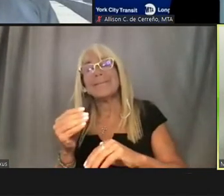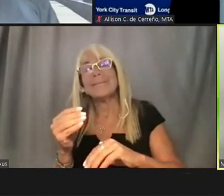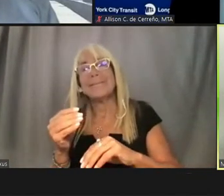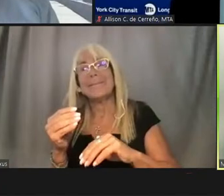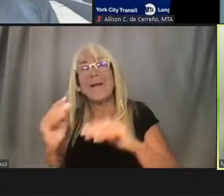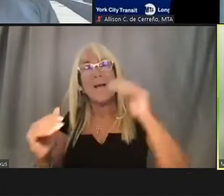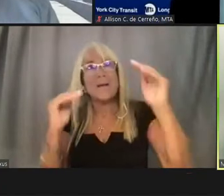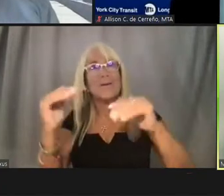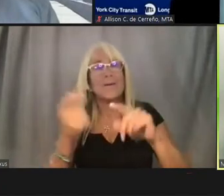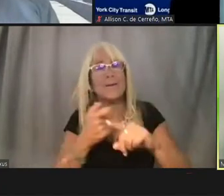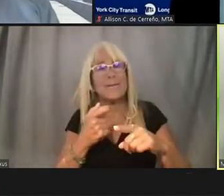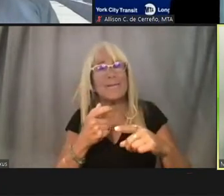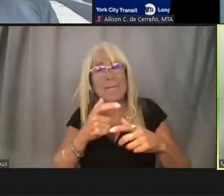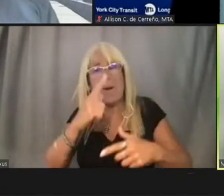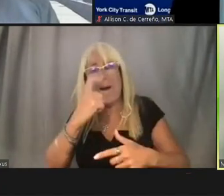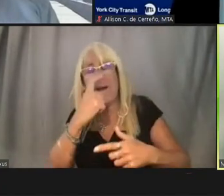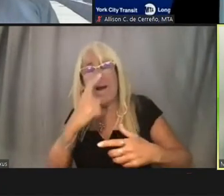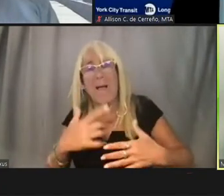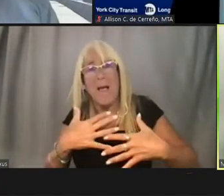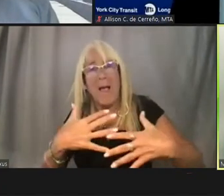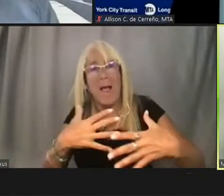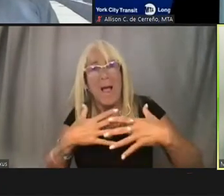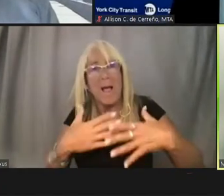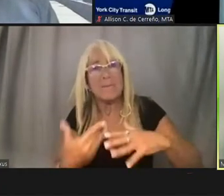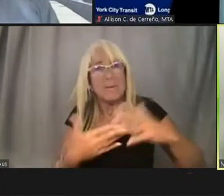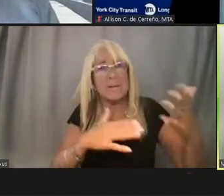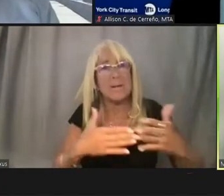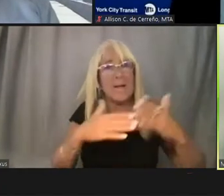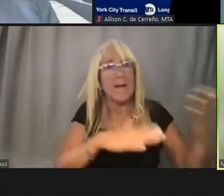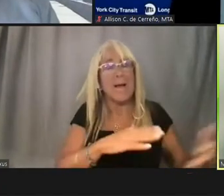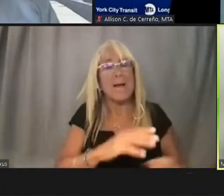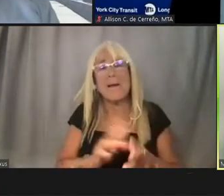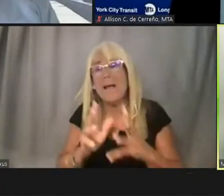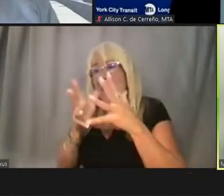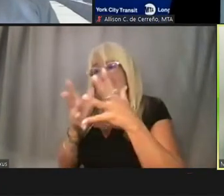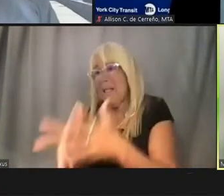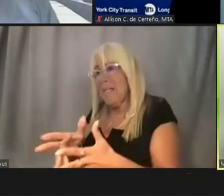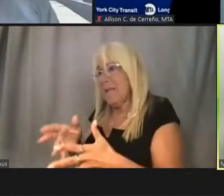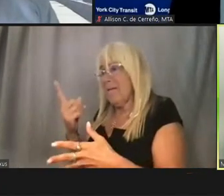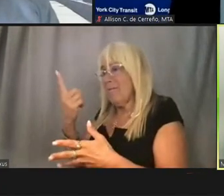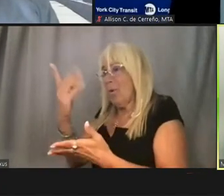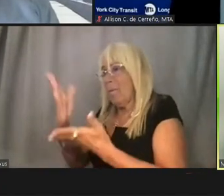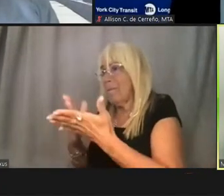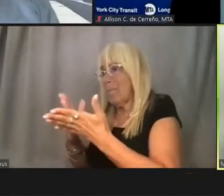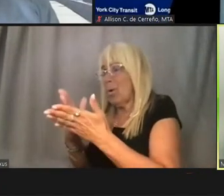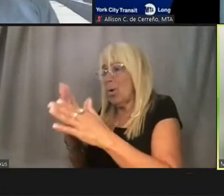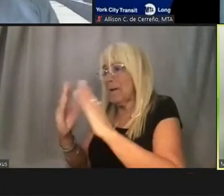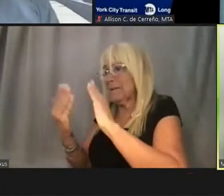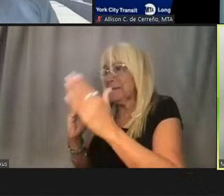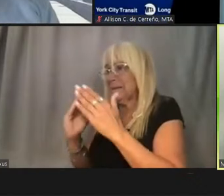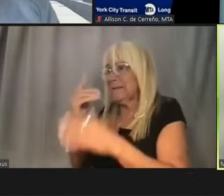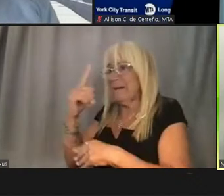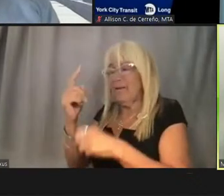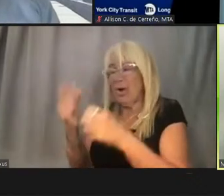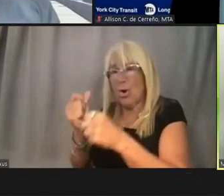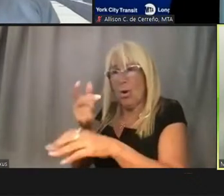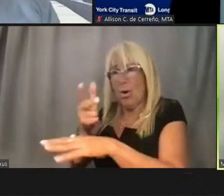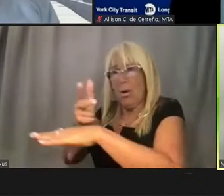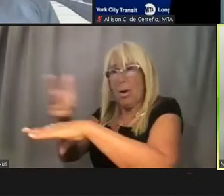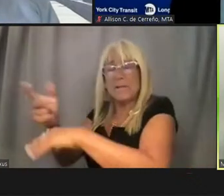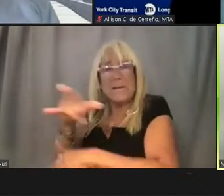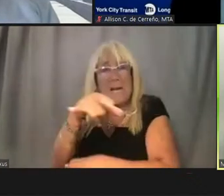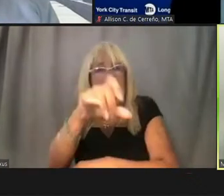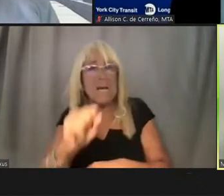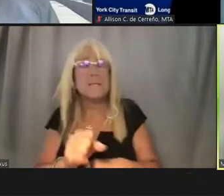emissions and get people to ditch their cars in one part of the city matters for the rest of us around the world we have seen examples